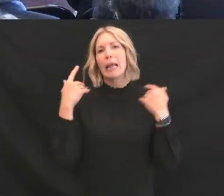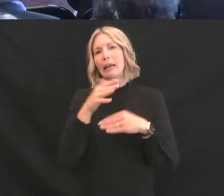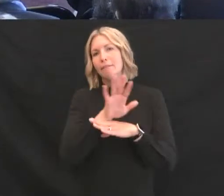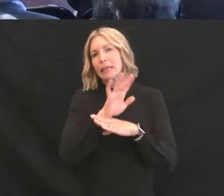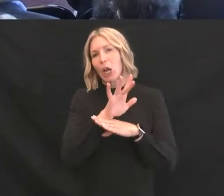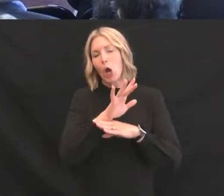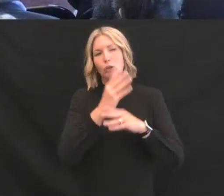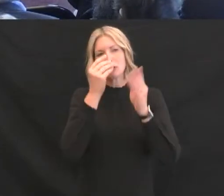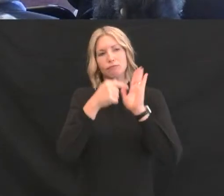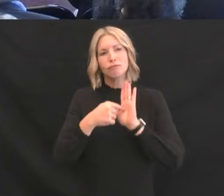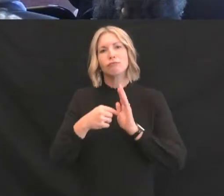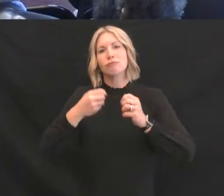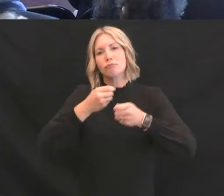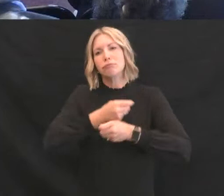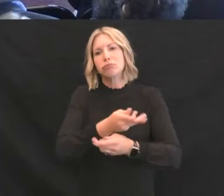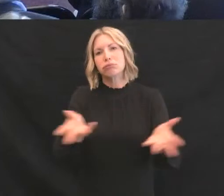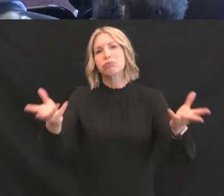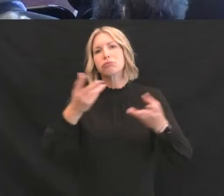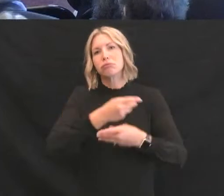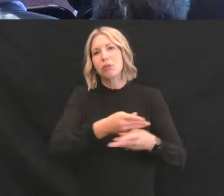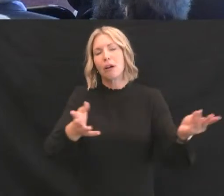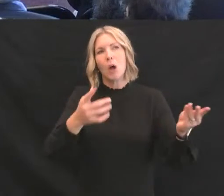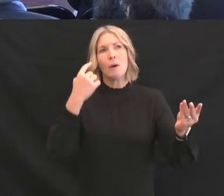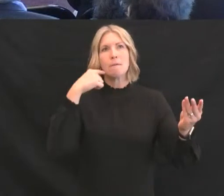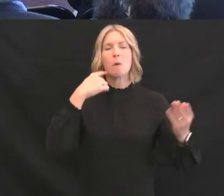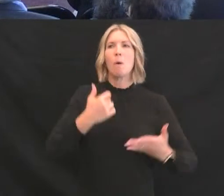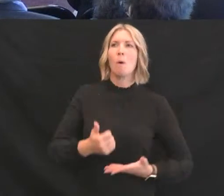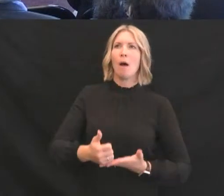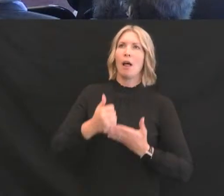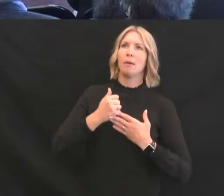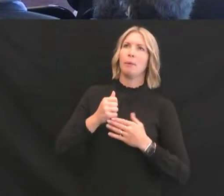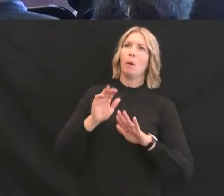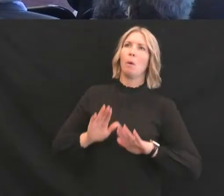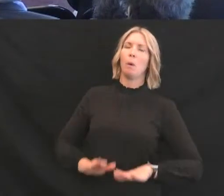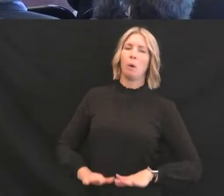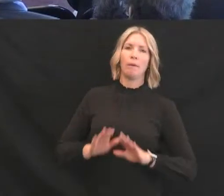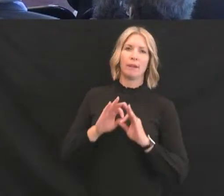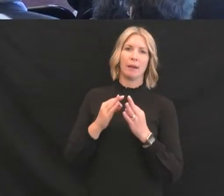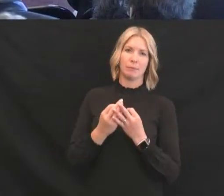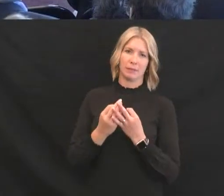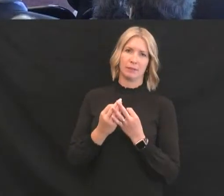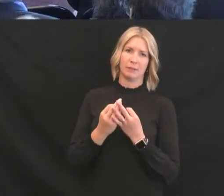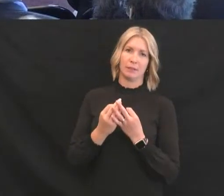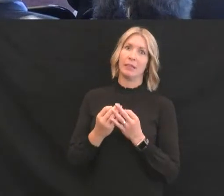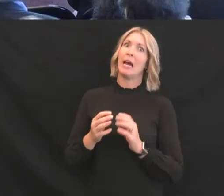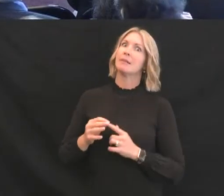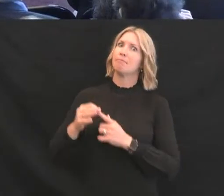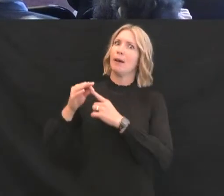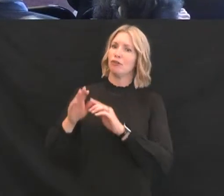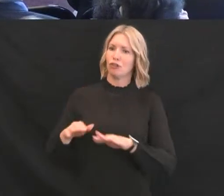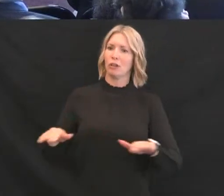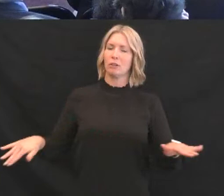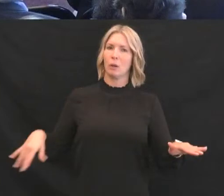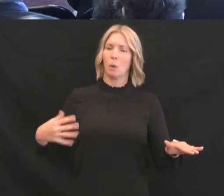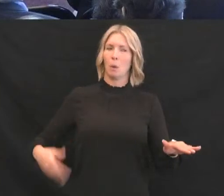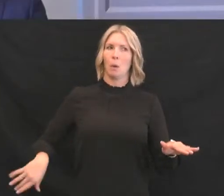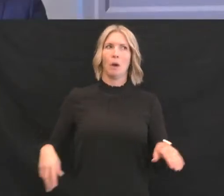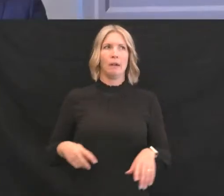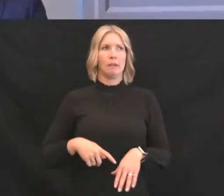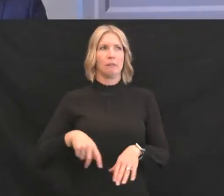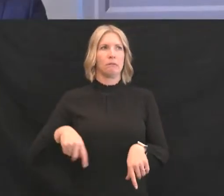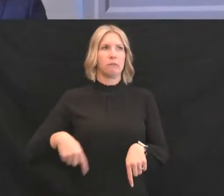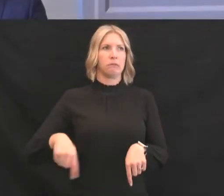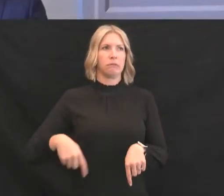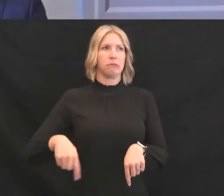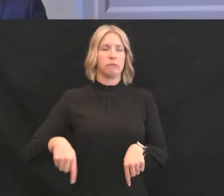during a stressful period and also brought comfort to families, especially those with children whose lives have been drastically